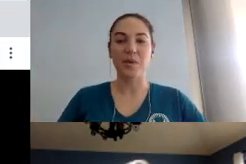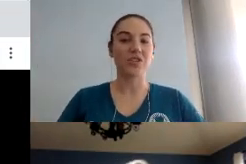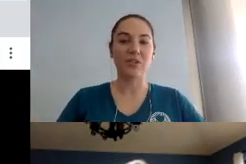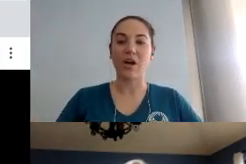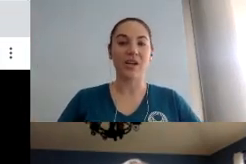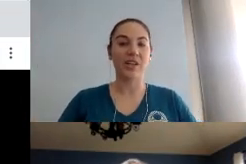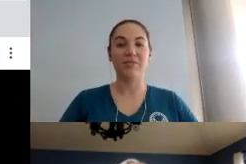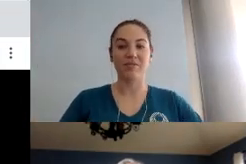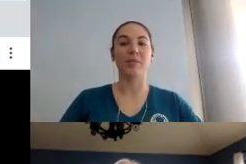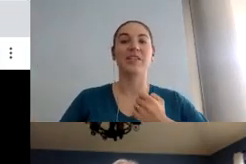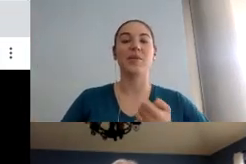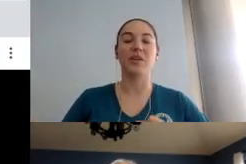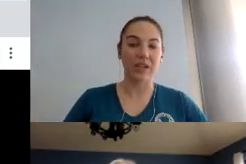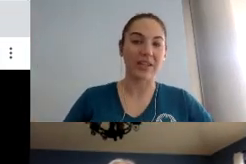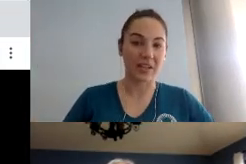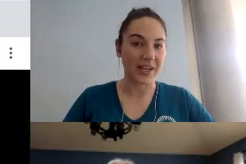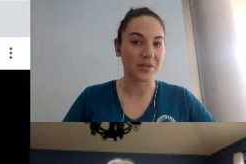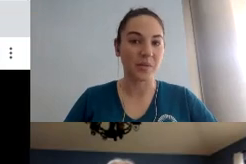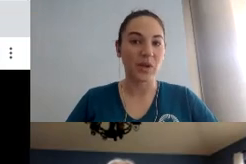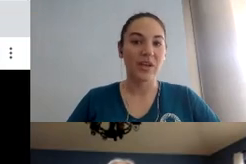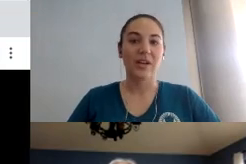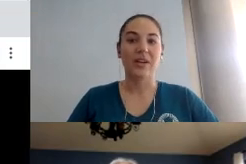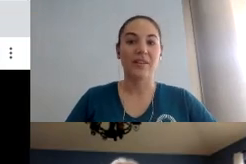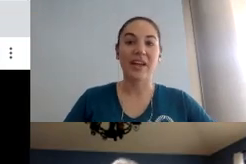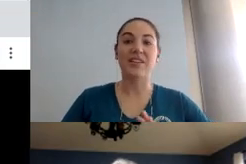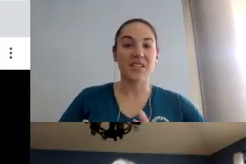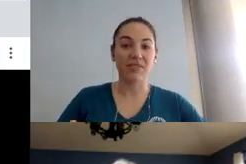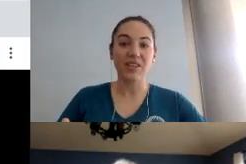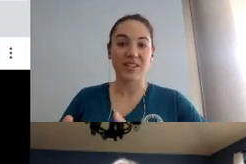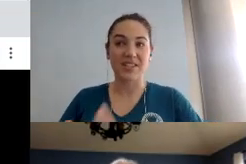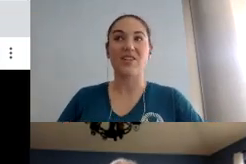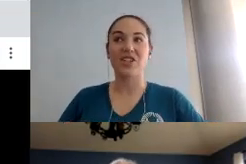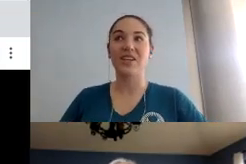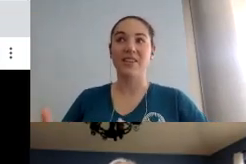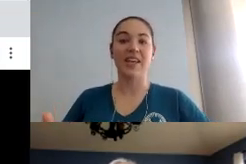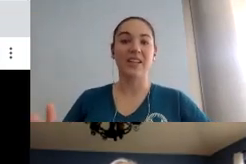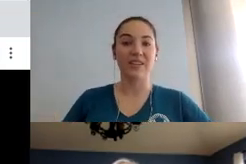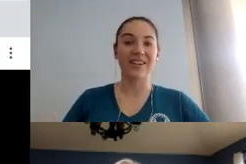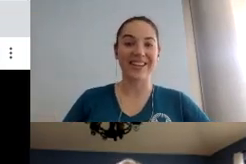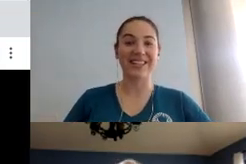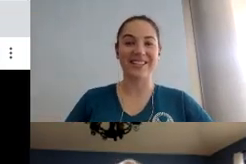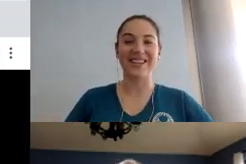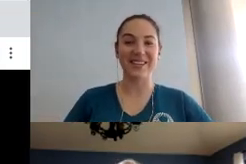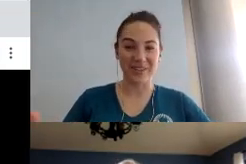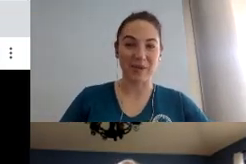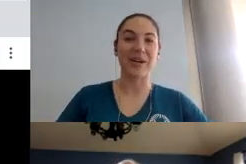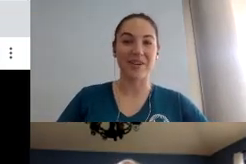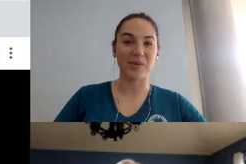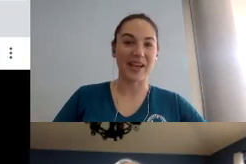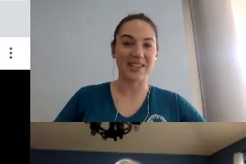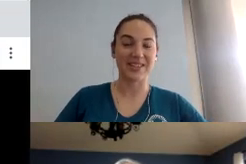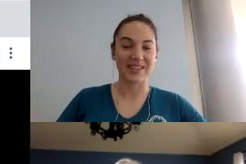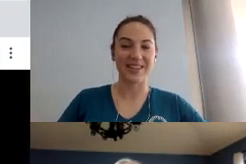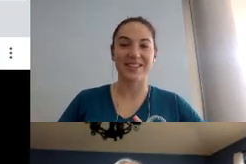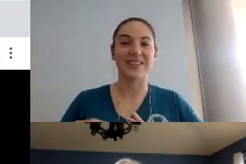no special login for families to be able to look at the classroom. That is different in Synergy. They can look and see, they've got parent